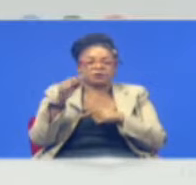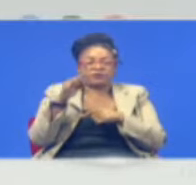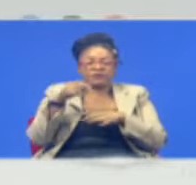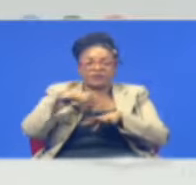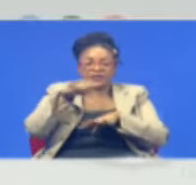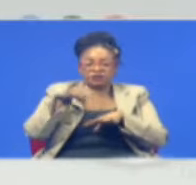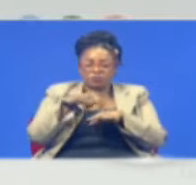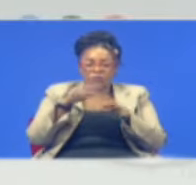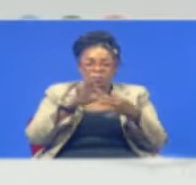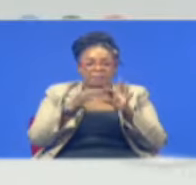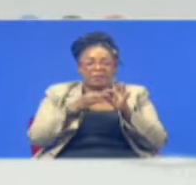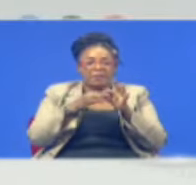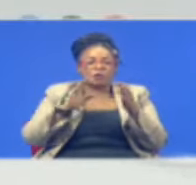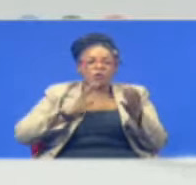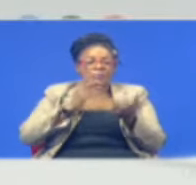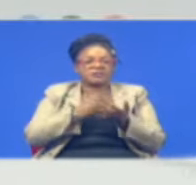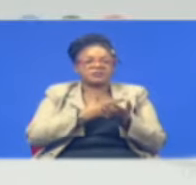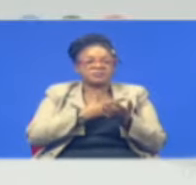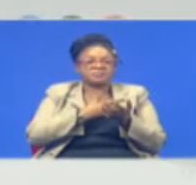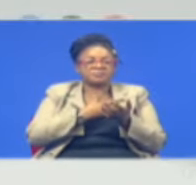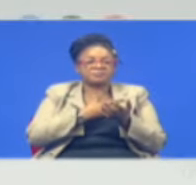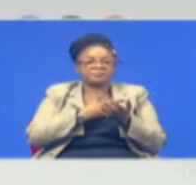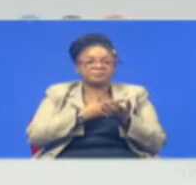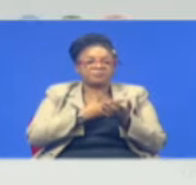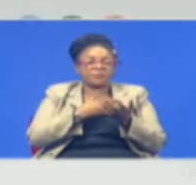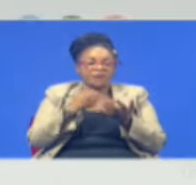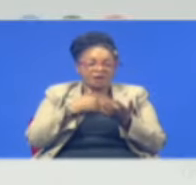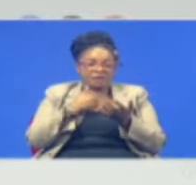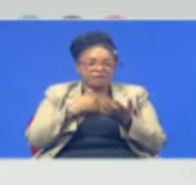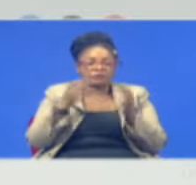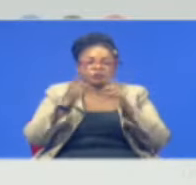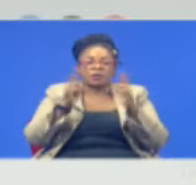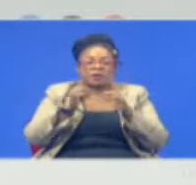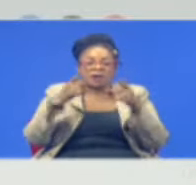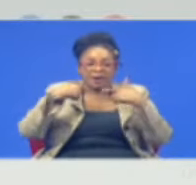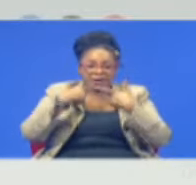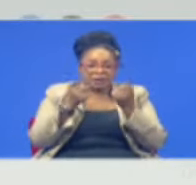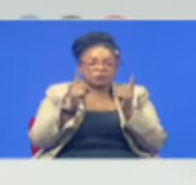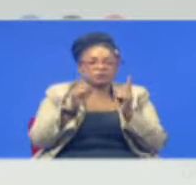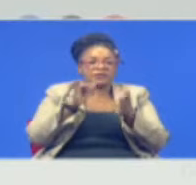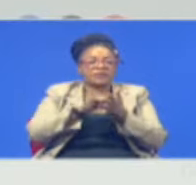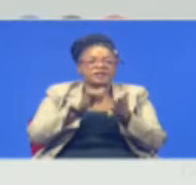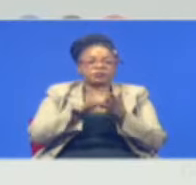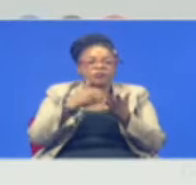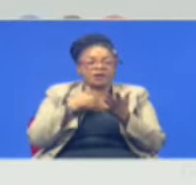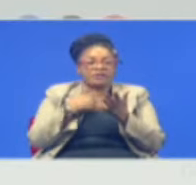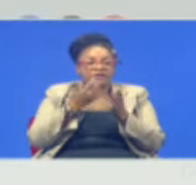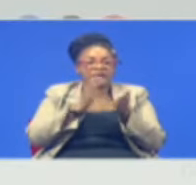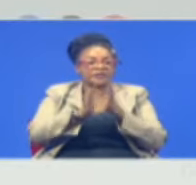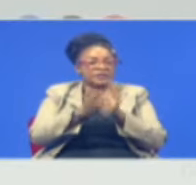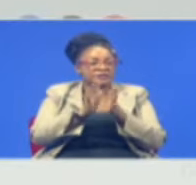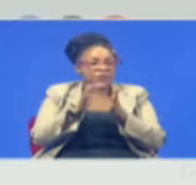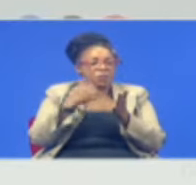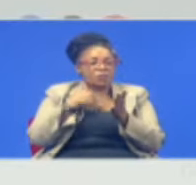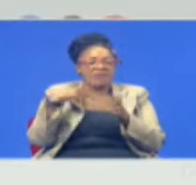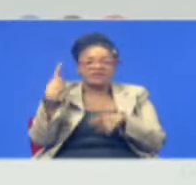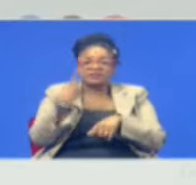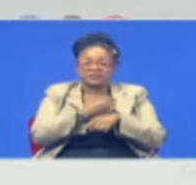Olympic Committees have already announced that their athletes will be